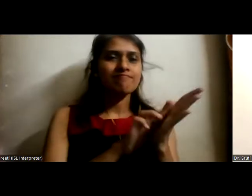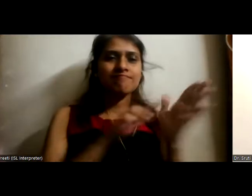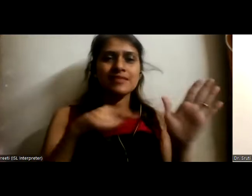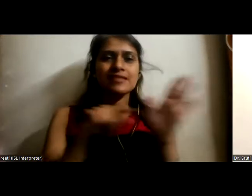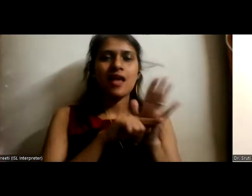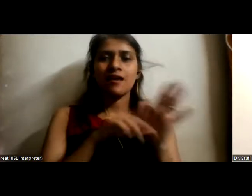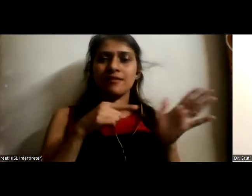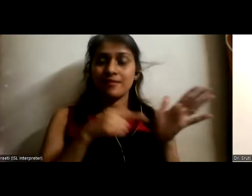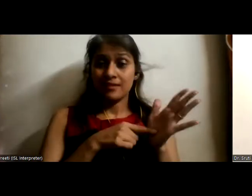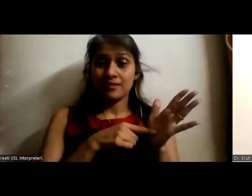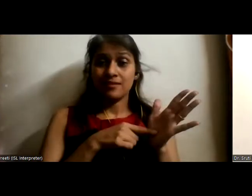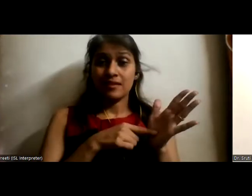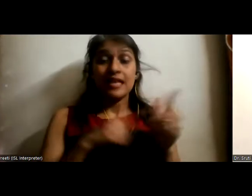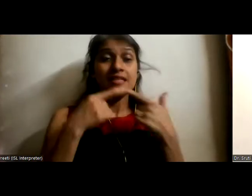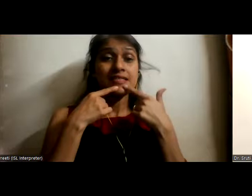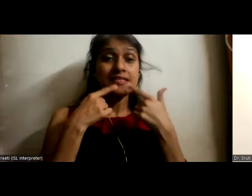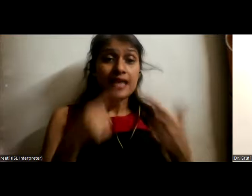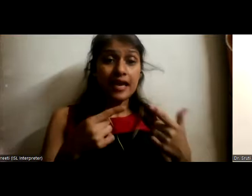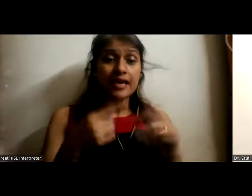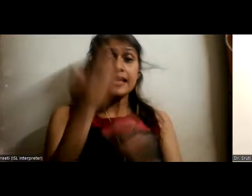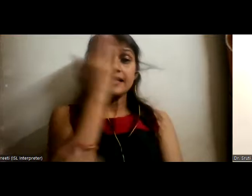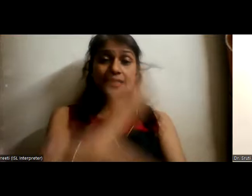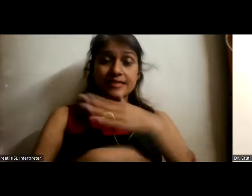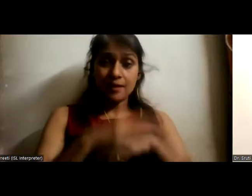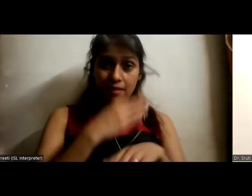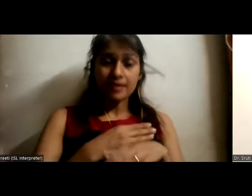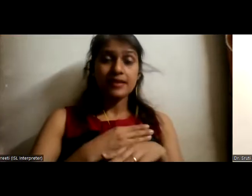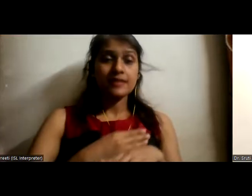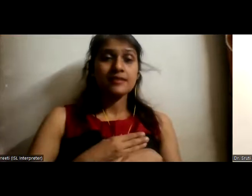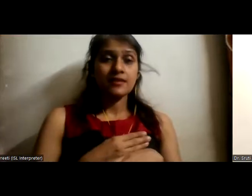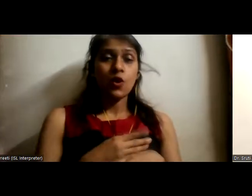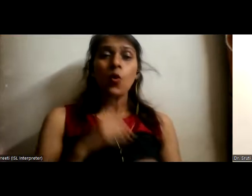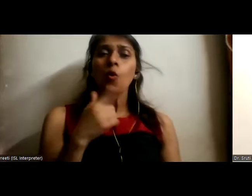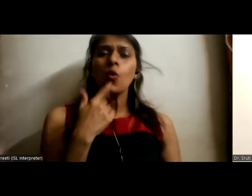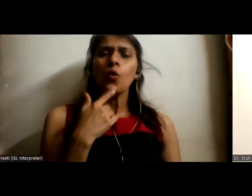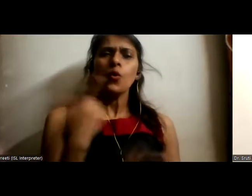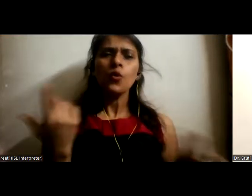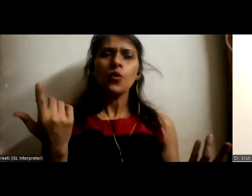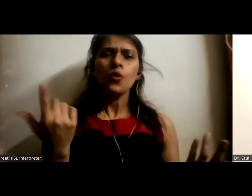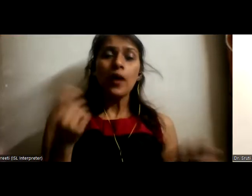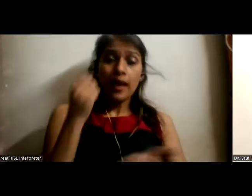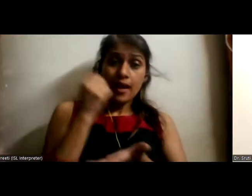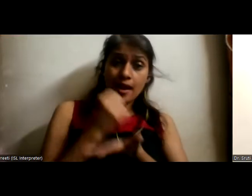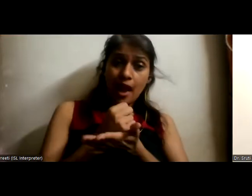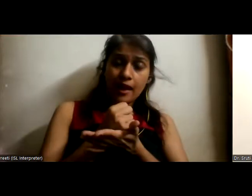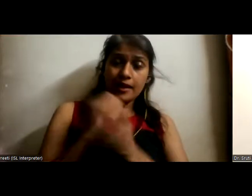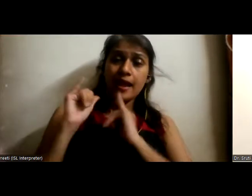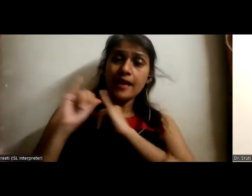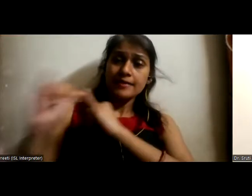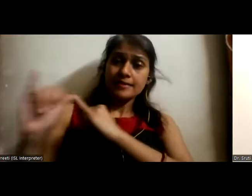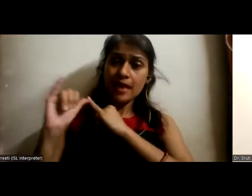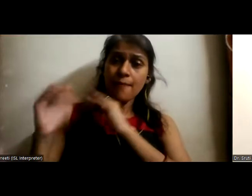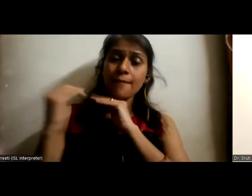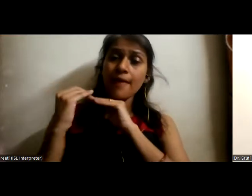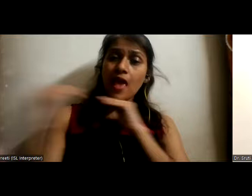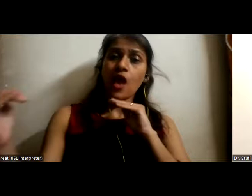as people with disabilities are those whose rights are equivalent to all